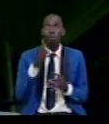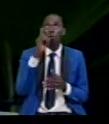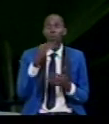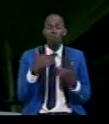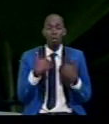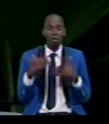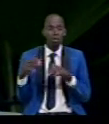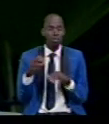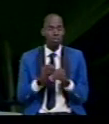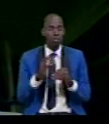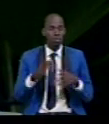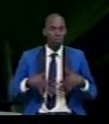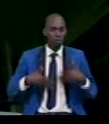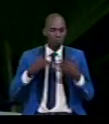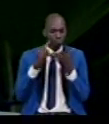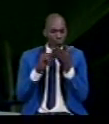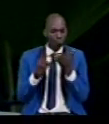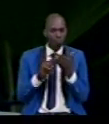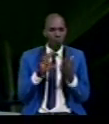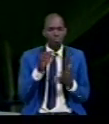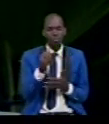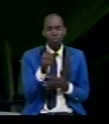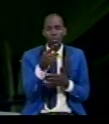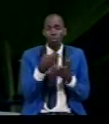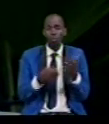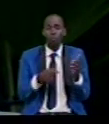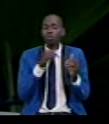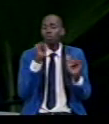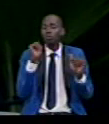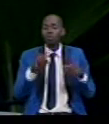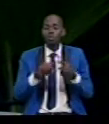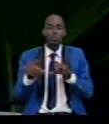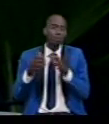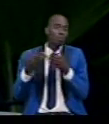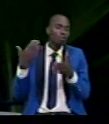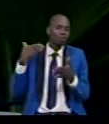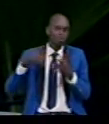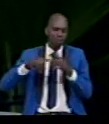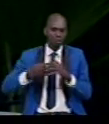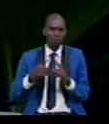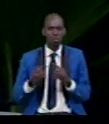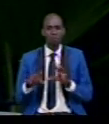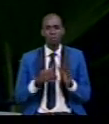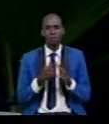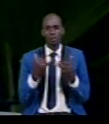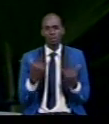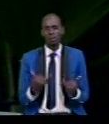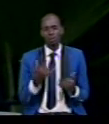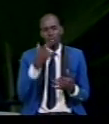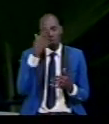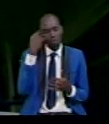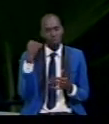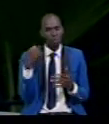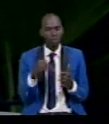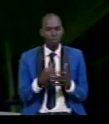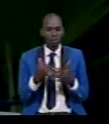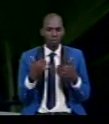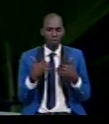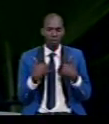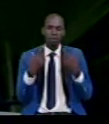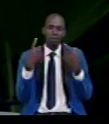yourself. What we are not able to do before, start doing it. It has happened. It has